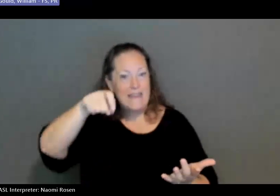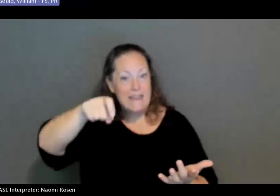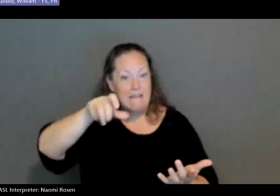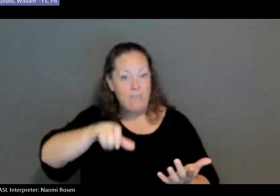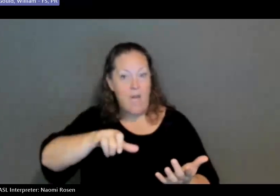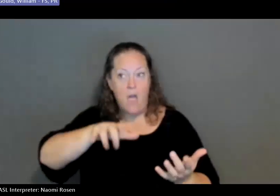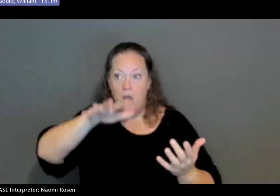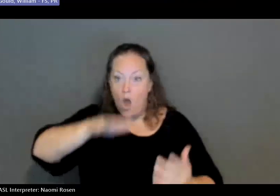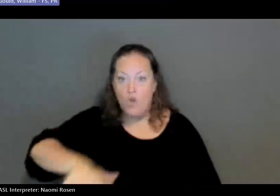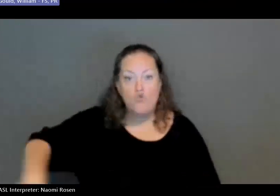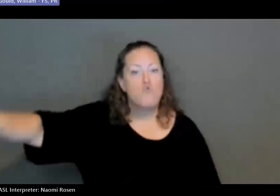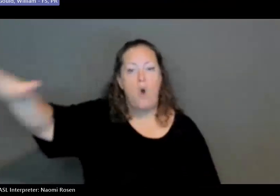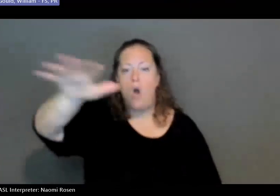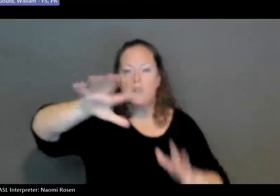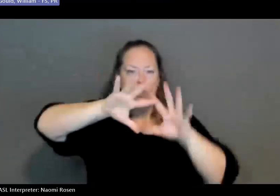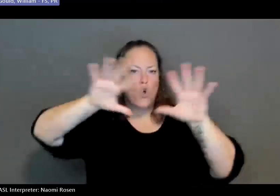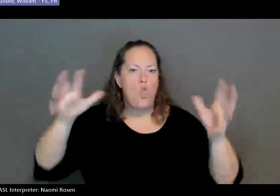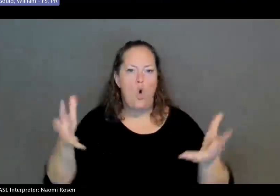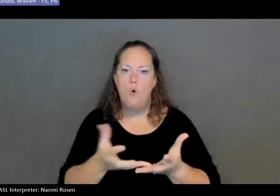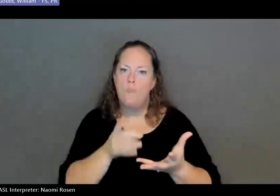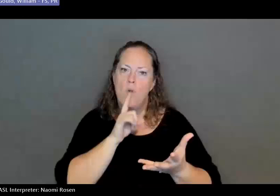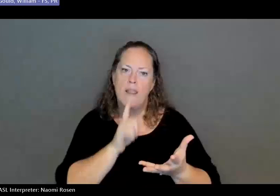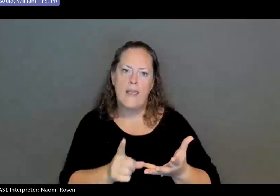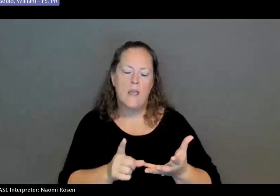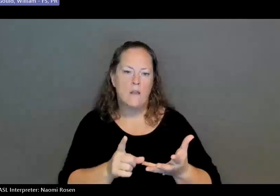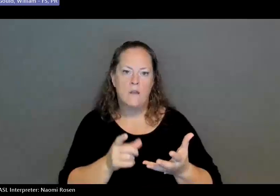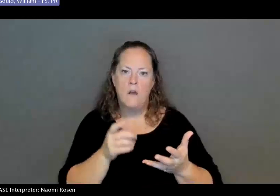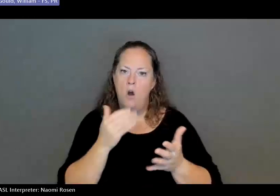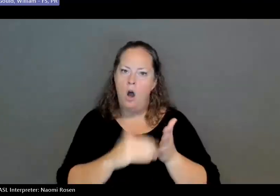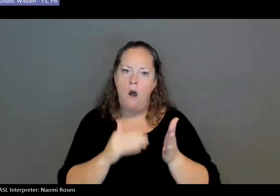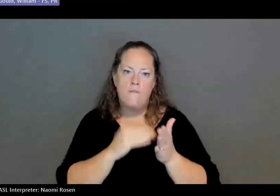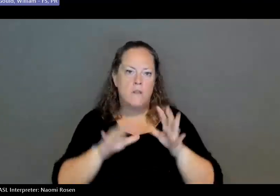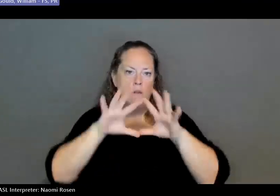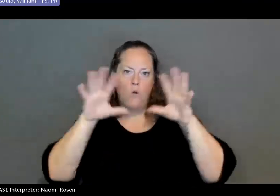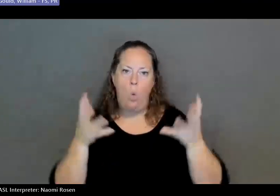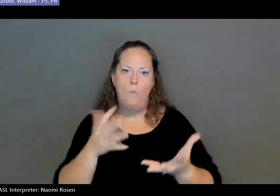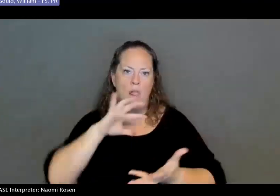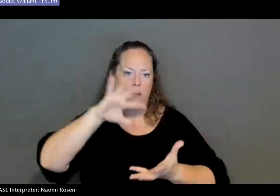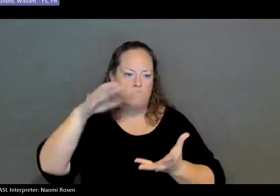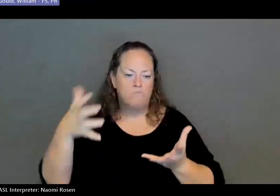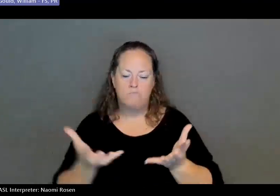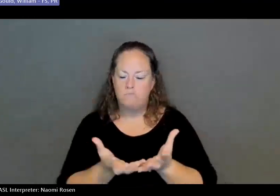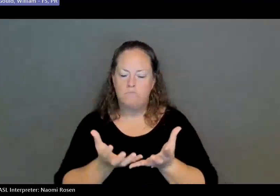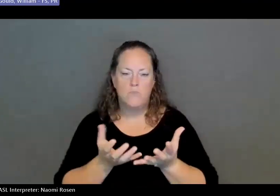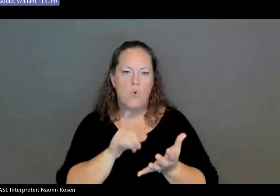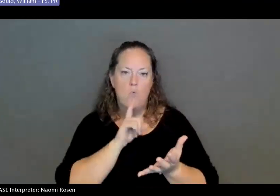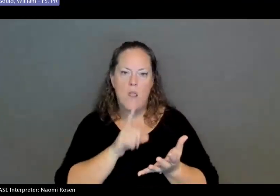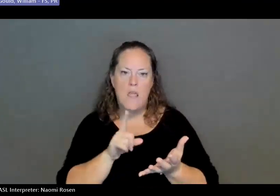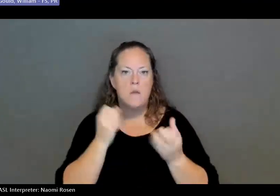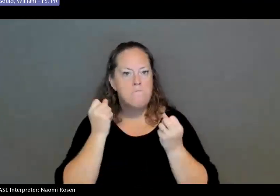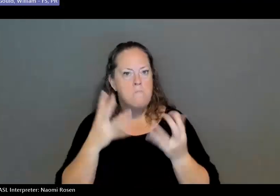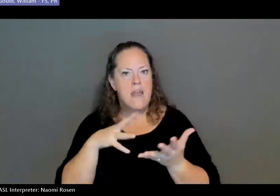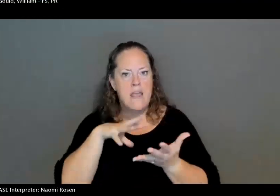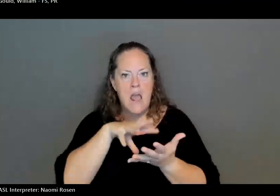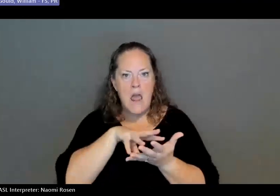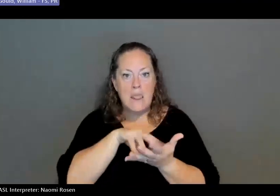across the globe, really, in many cases. And so there may be some lessons learned